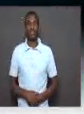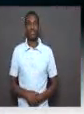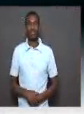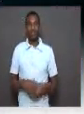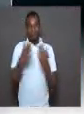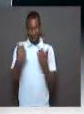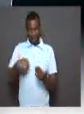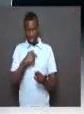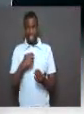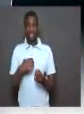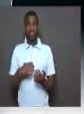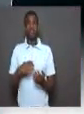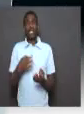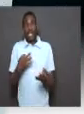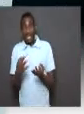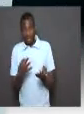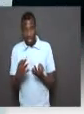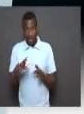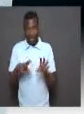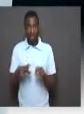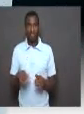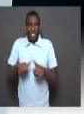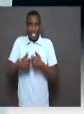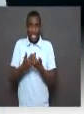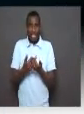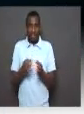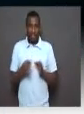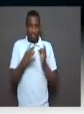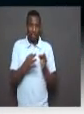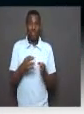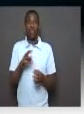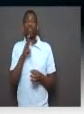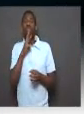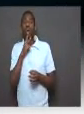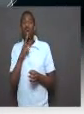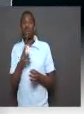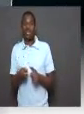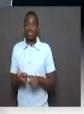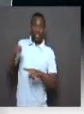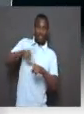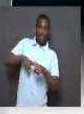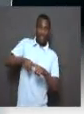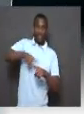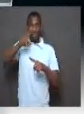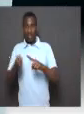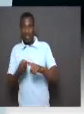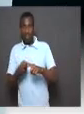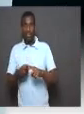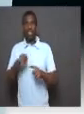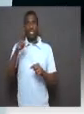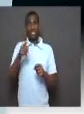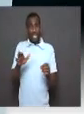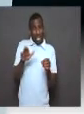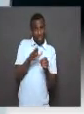We explained how transferring water back and forth from a full glass to an empty